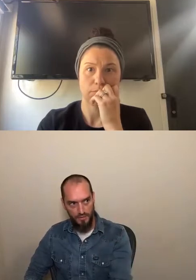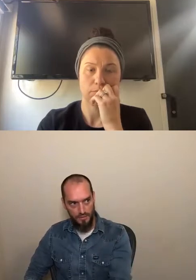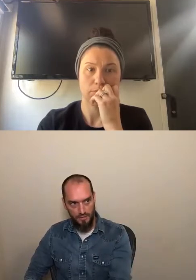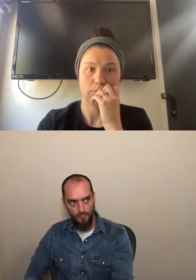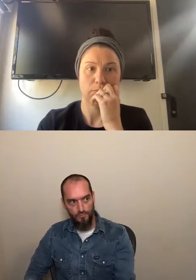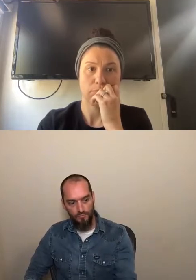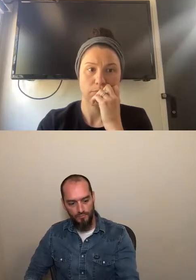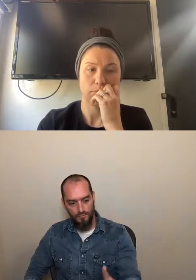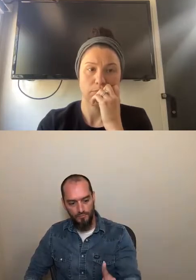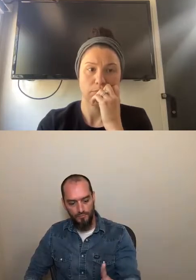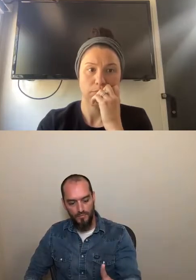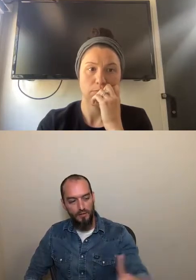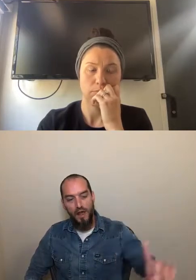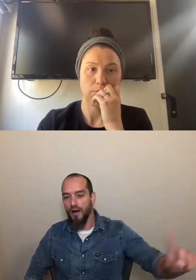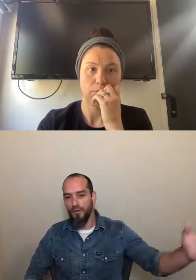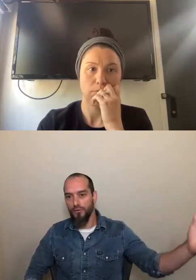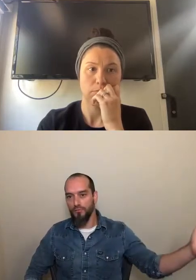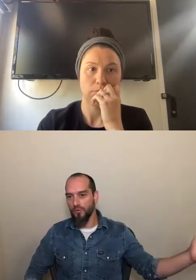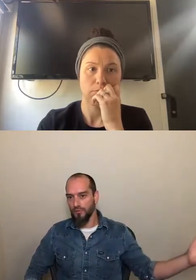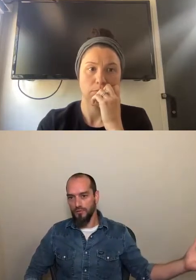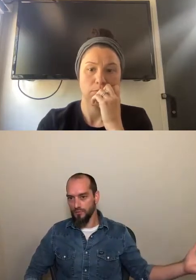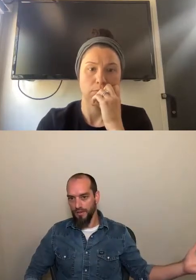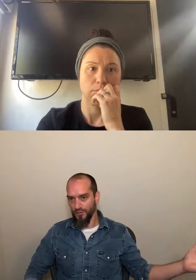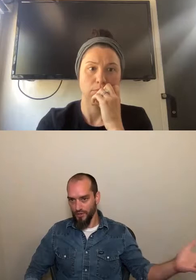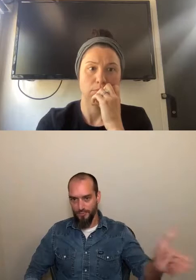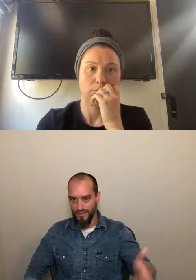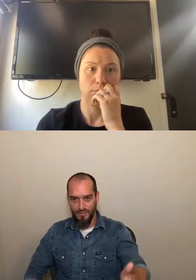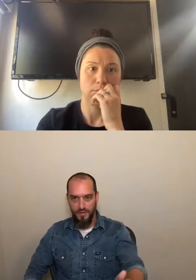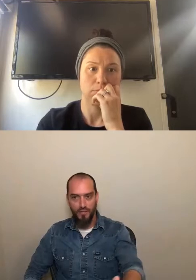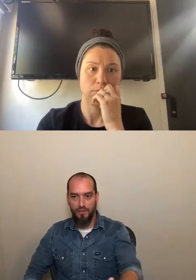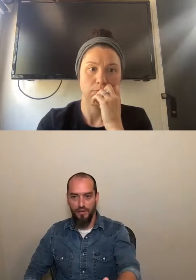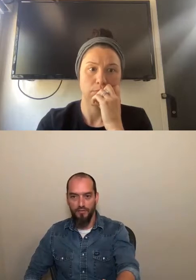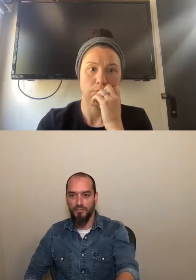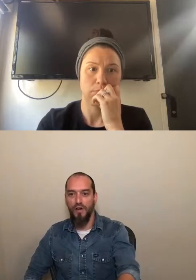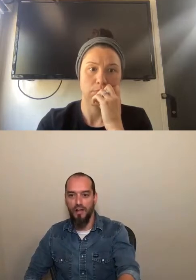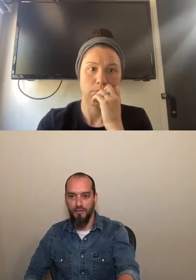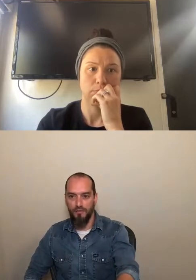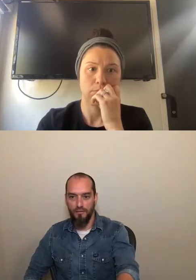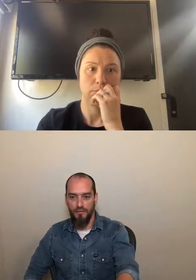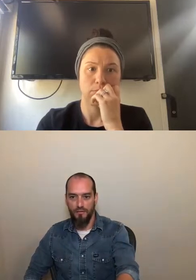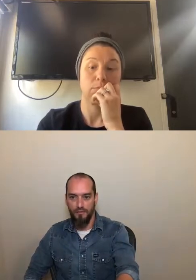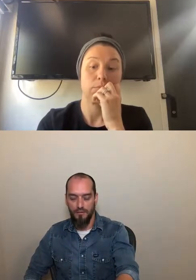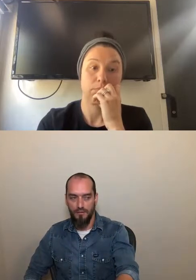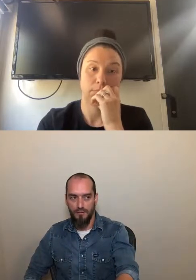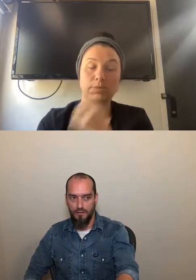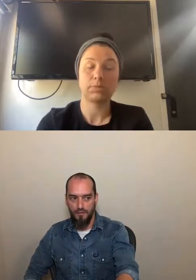say, they're going to hire their own mold inspector to come in and say everything's fine.